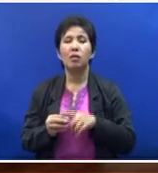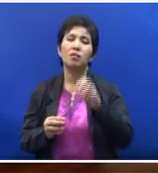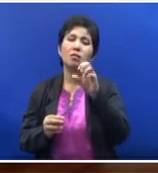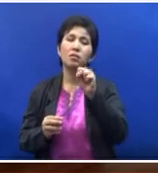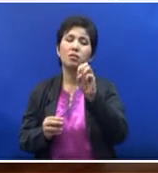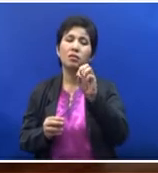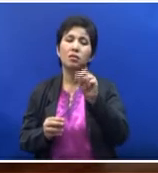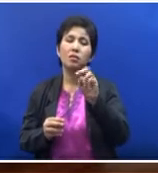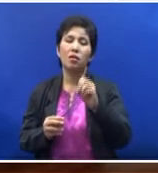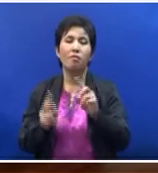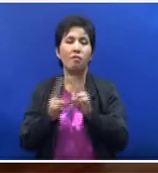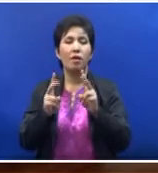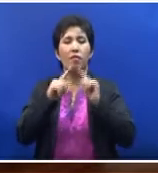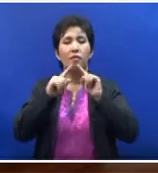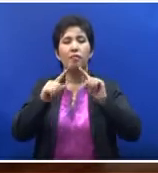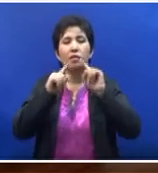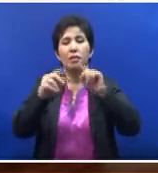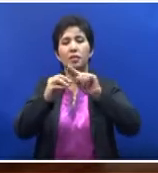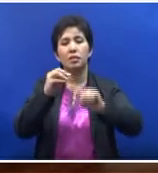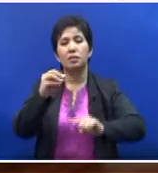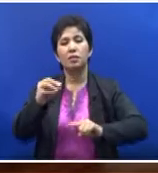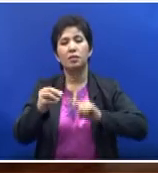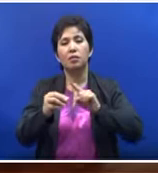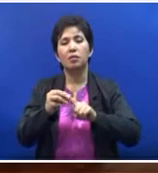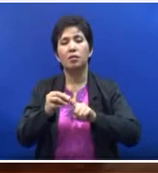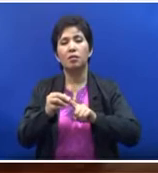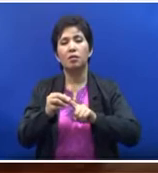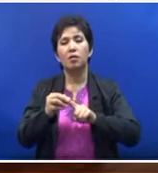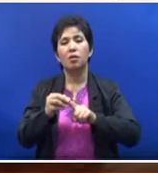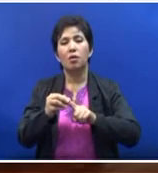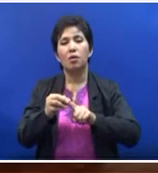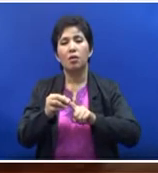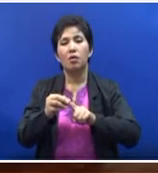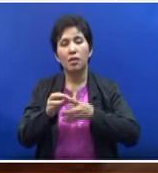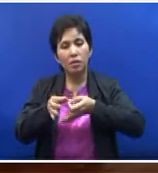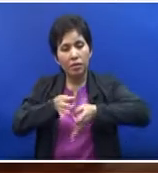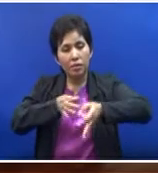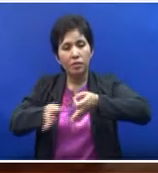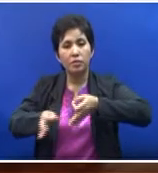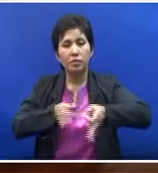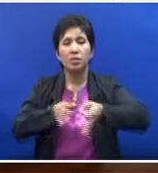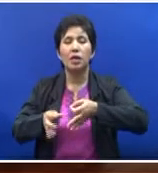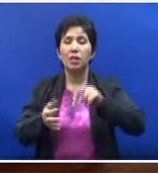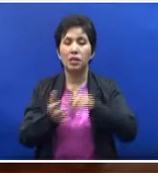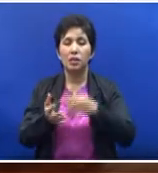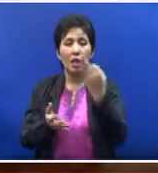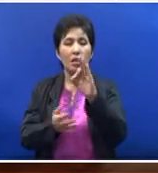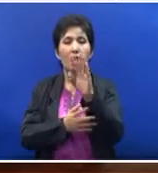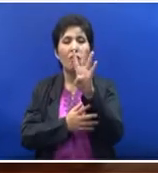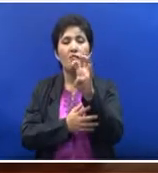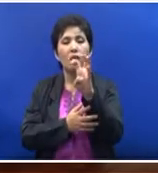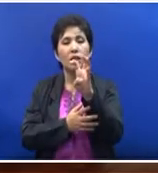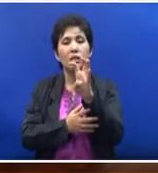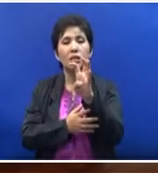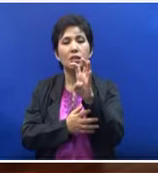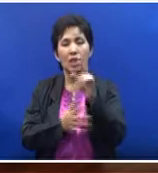people, they are very famous about their dream interpretation. Okay, so this was in 1940s.